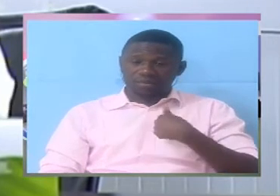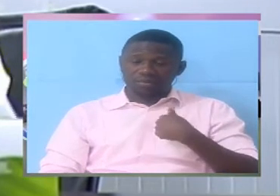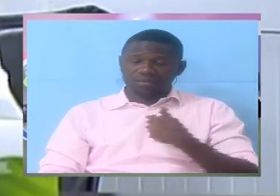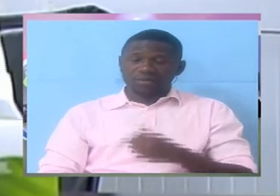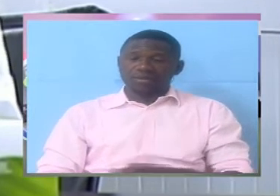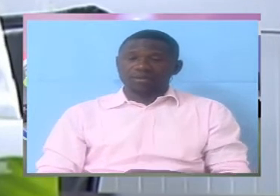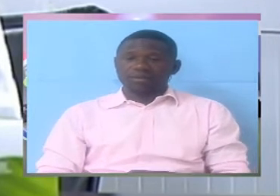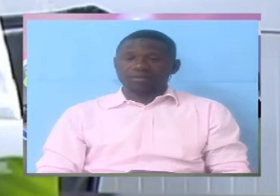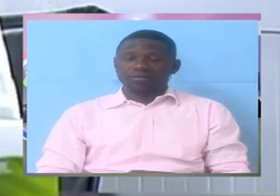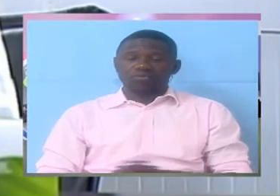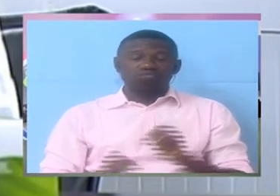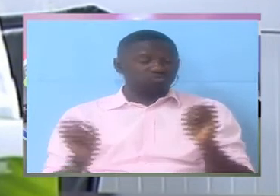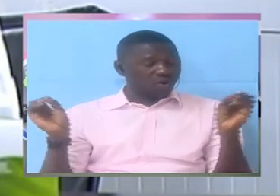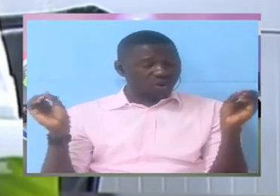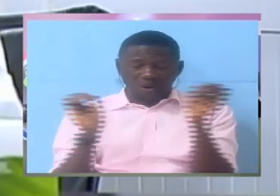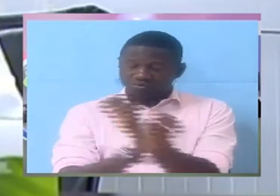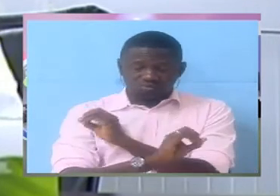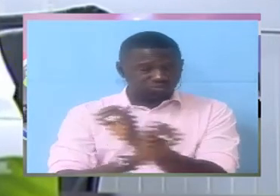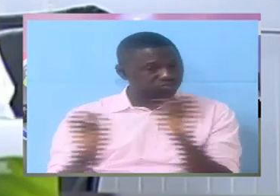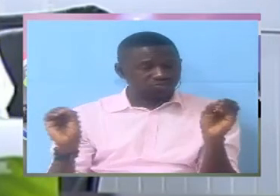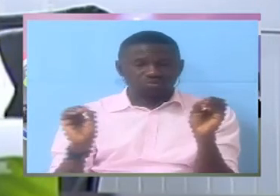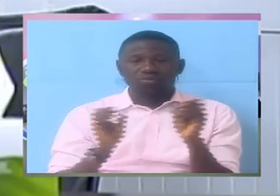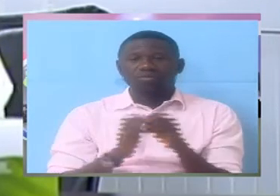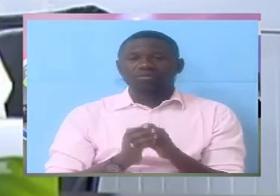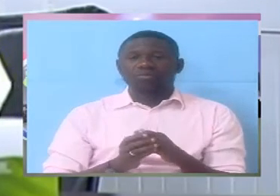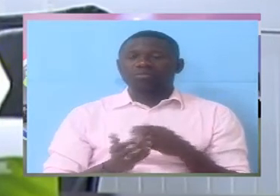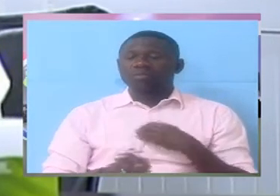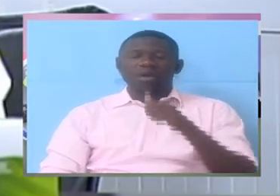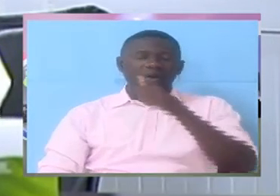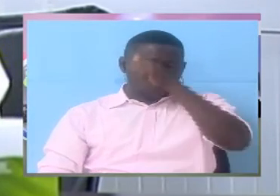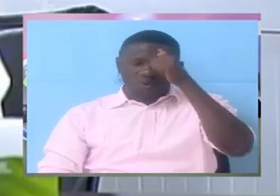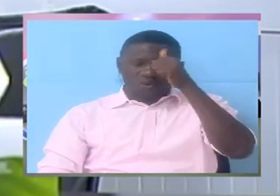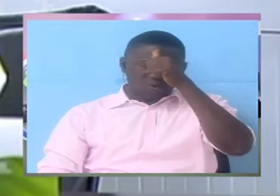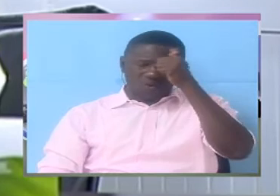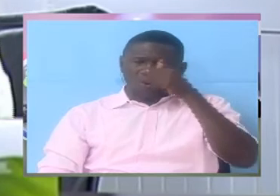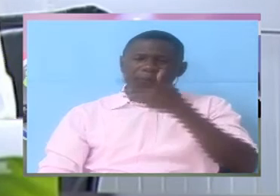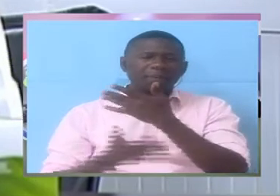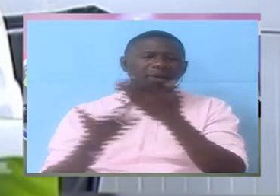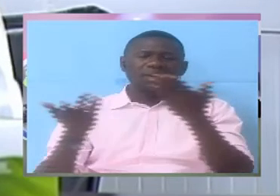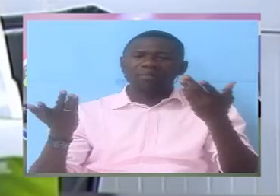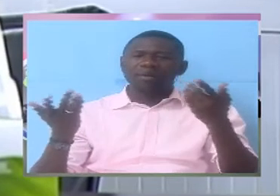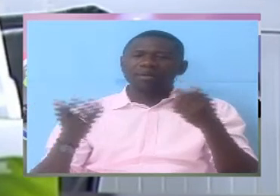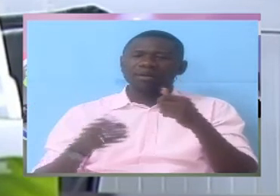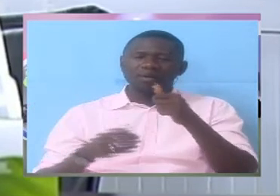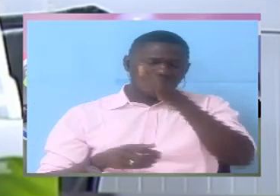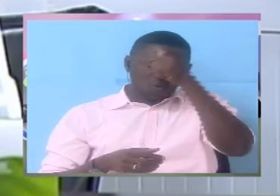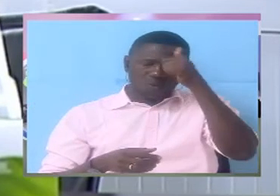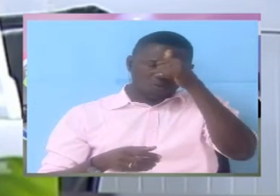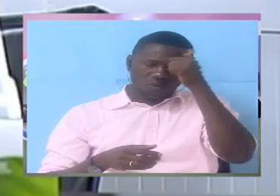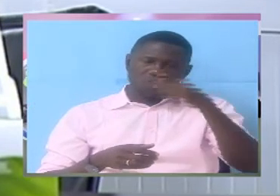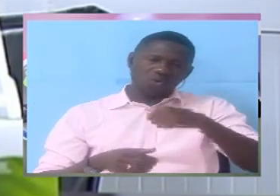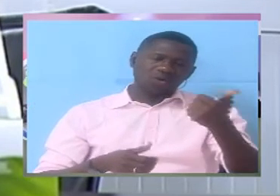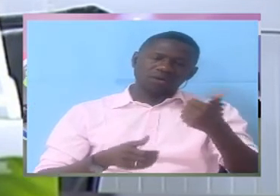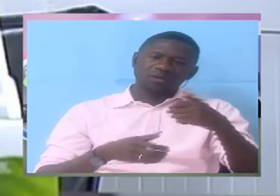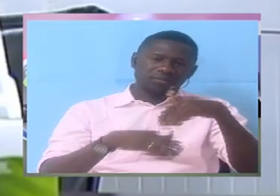Not at all. I have served a lot of task forces,